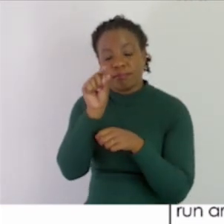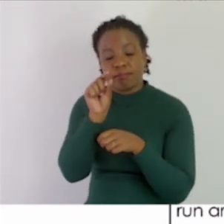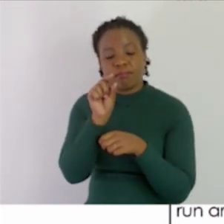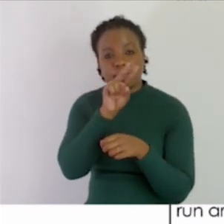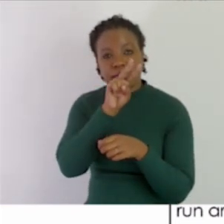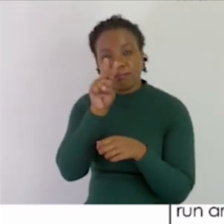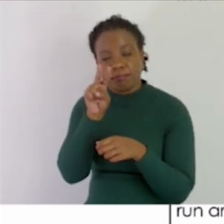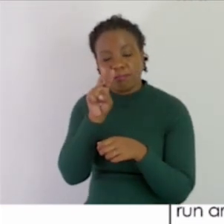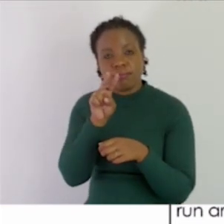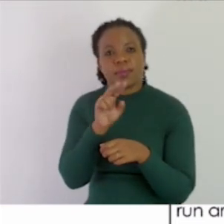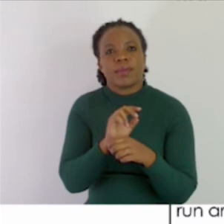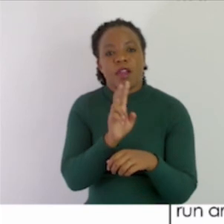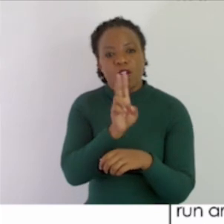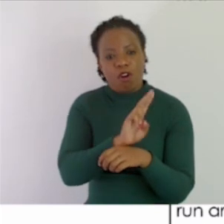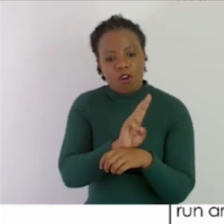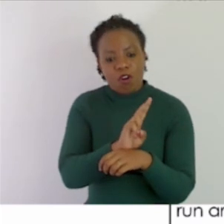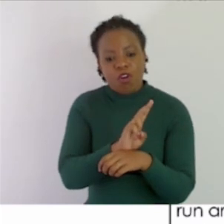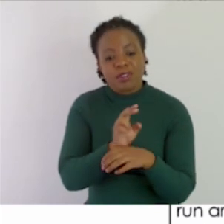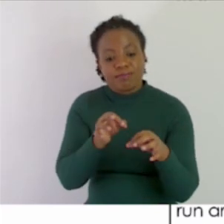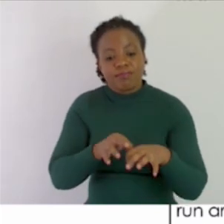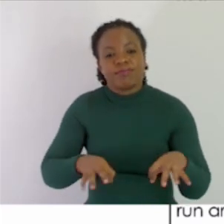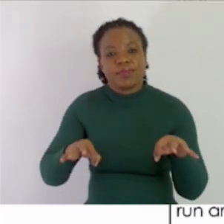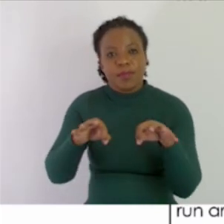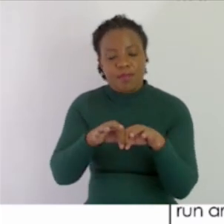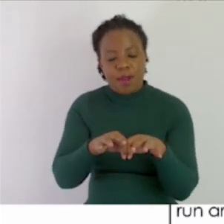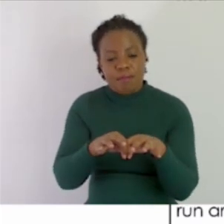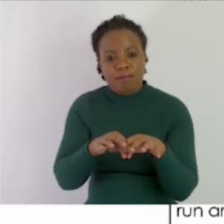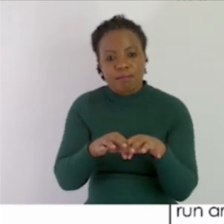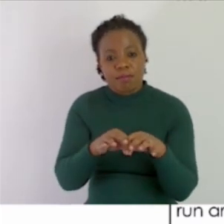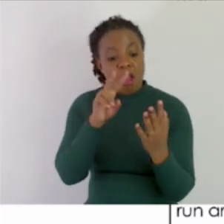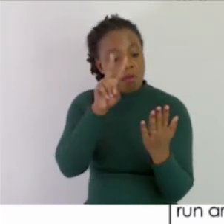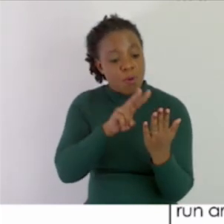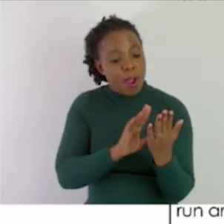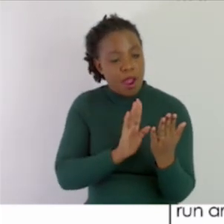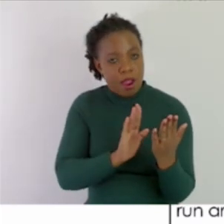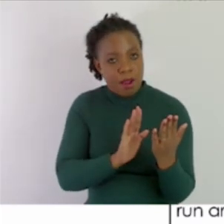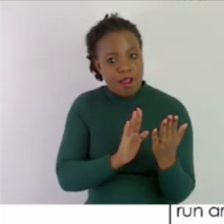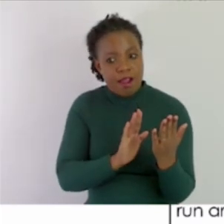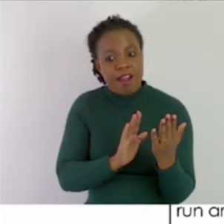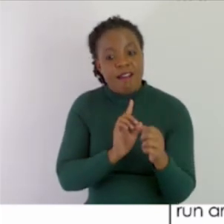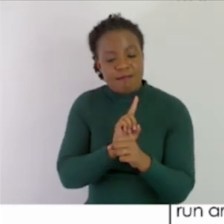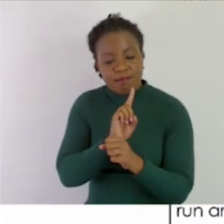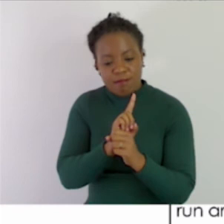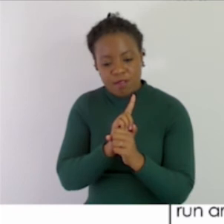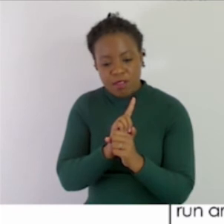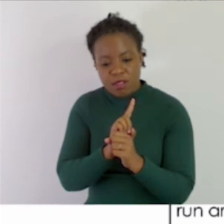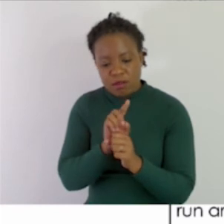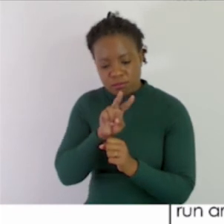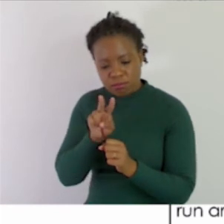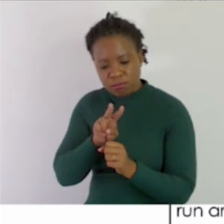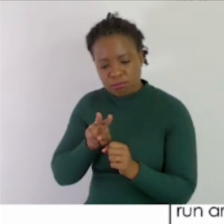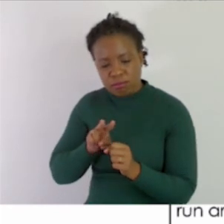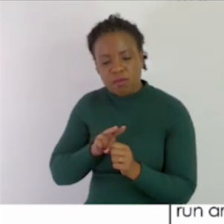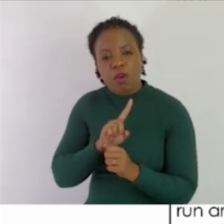A holiday on the farm. Then I will jump to the questions that are given about the